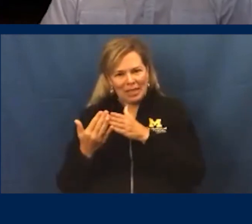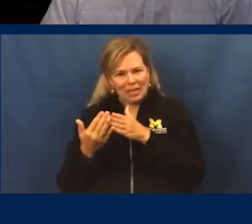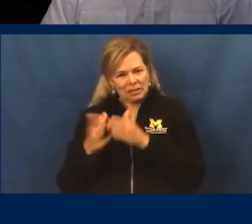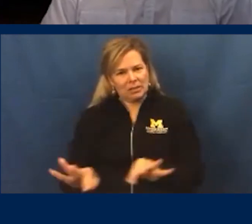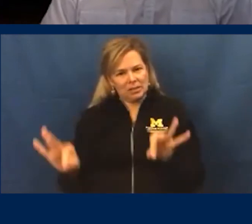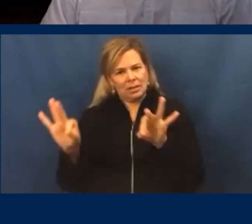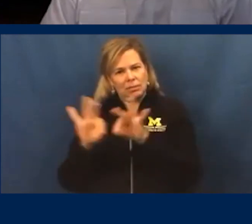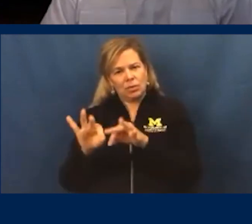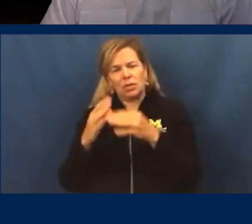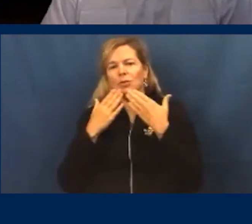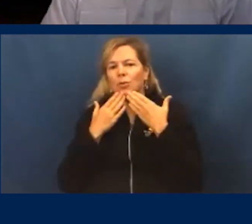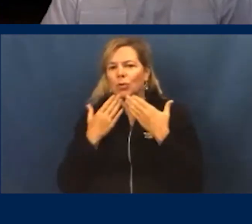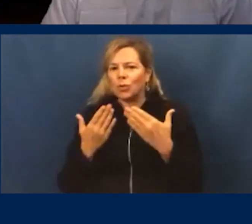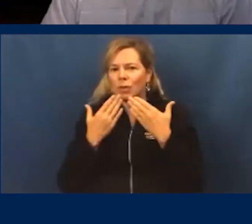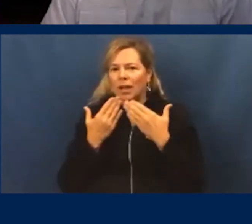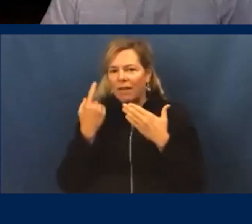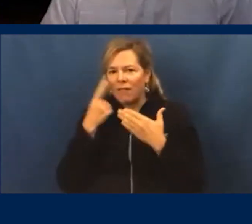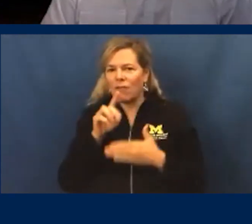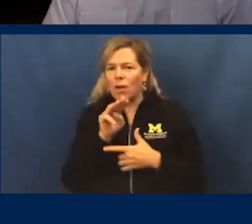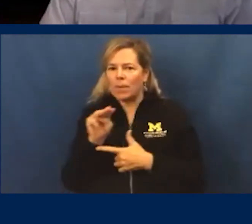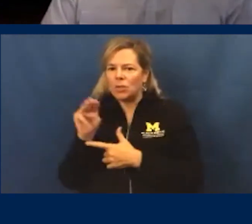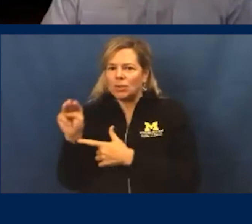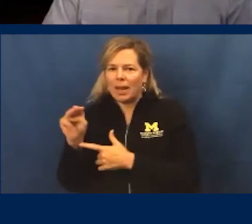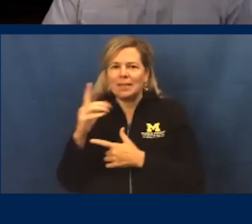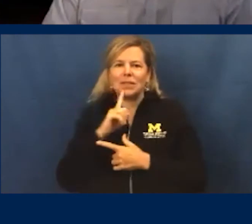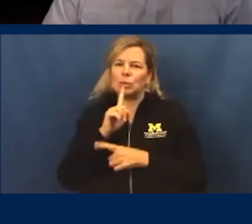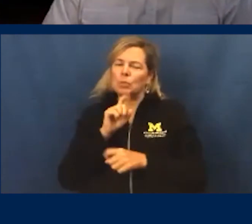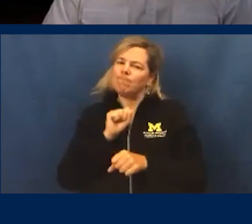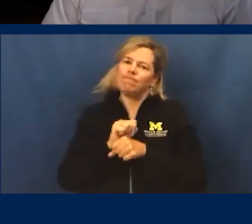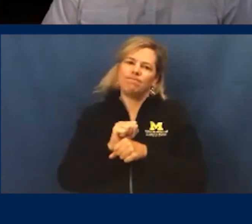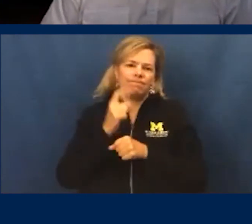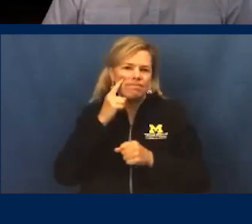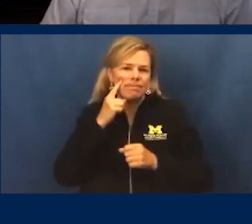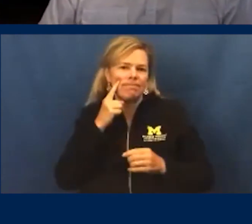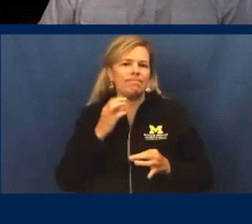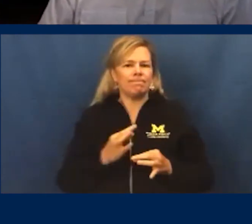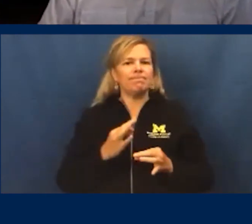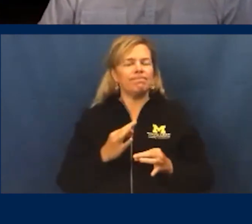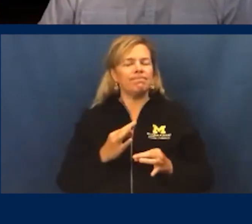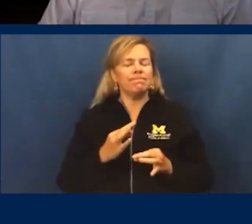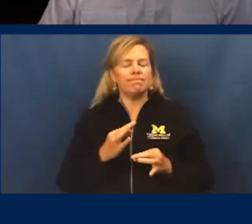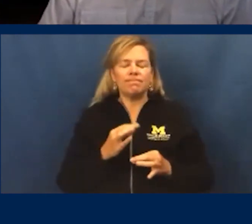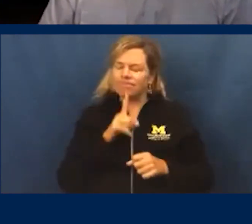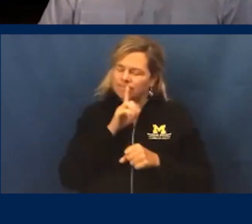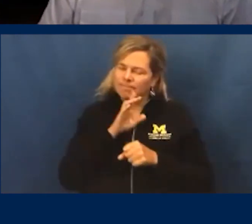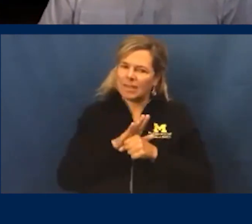grateful for Michigan Medicine's commitment to making sure that people are treated equitably